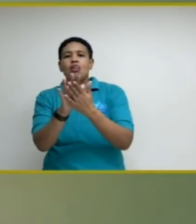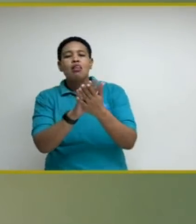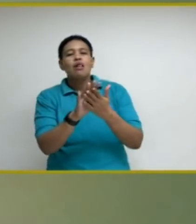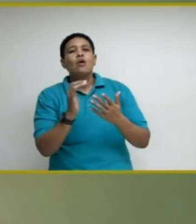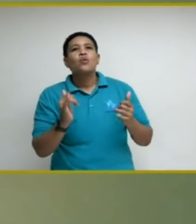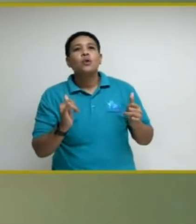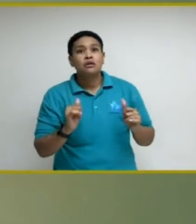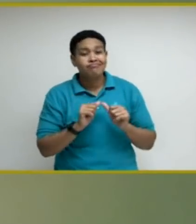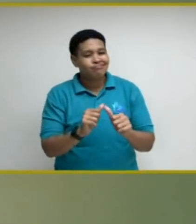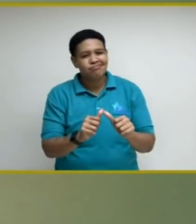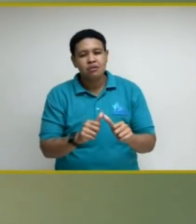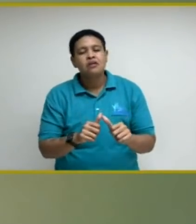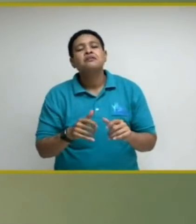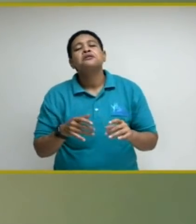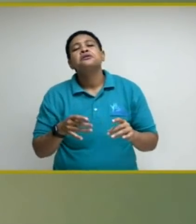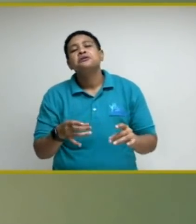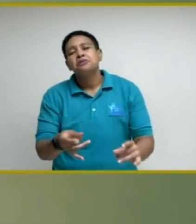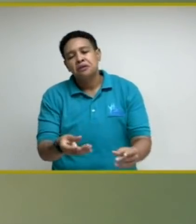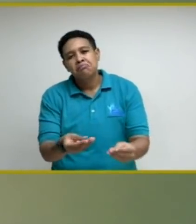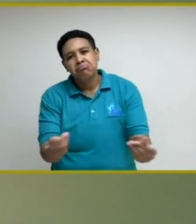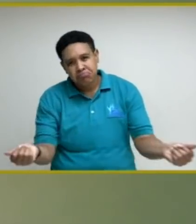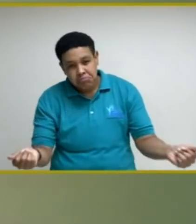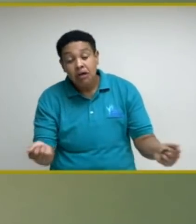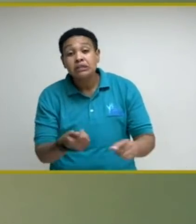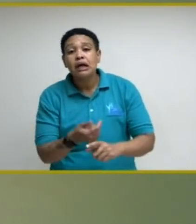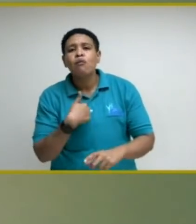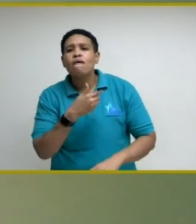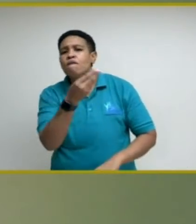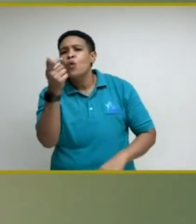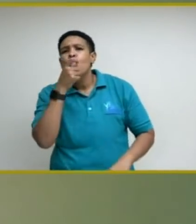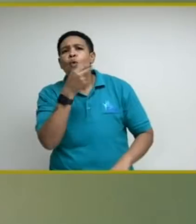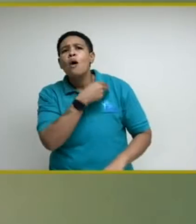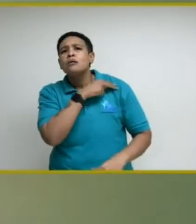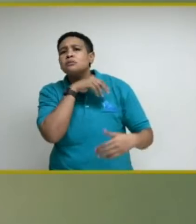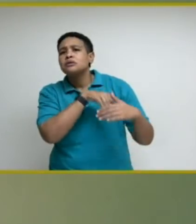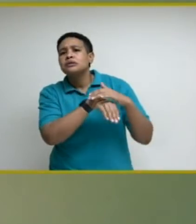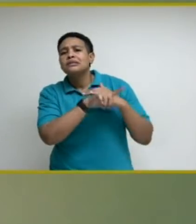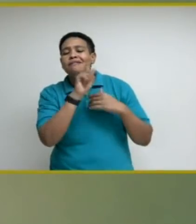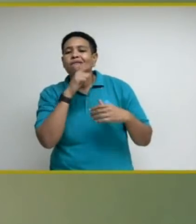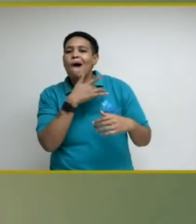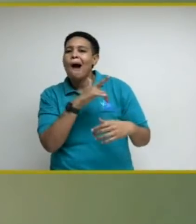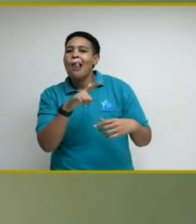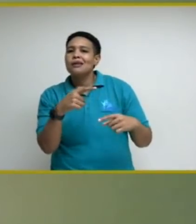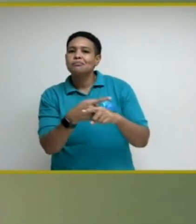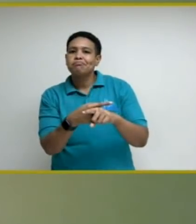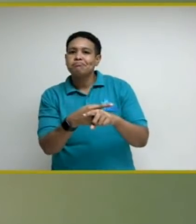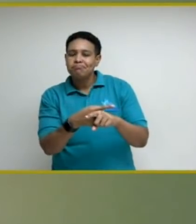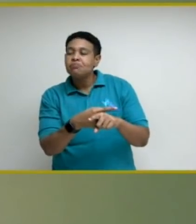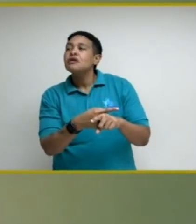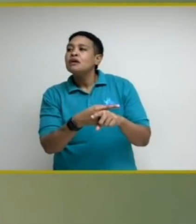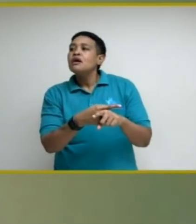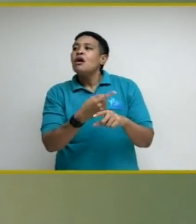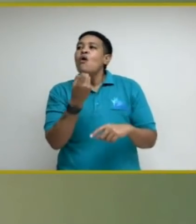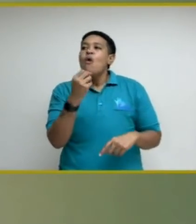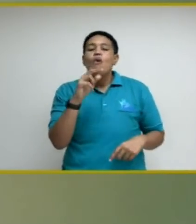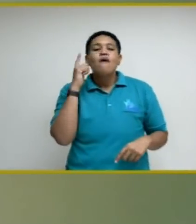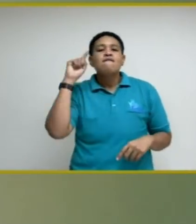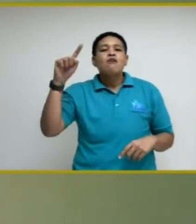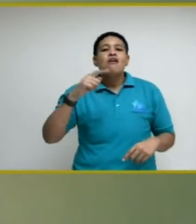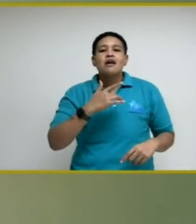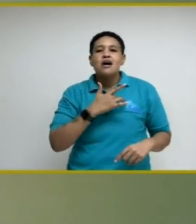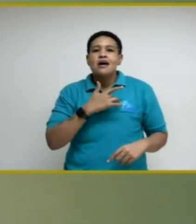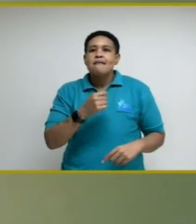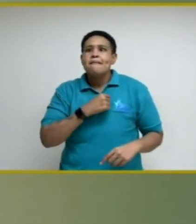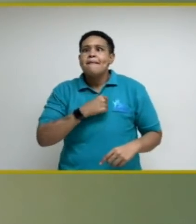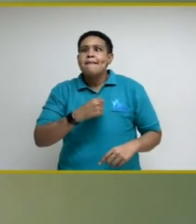did have a few who were hospitalized for allergic reactions or for palpitations,